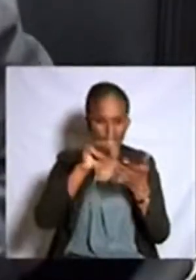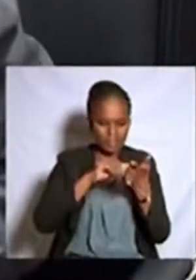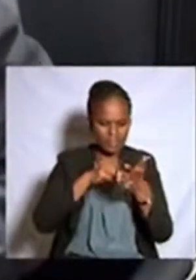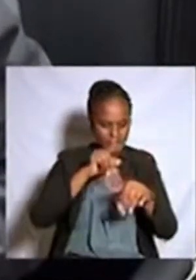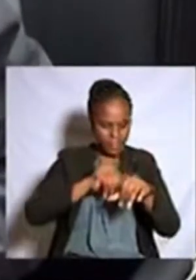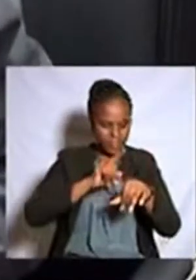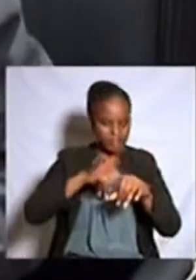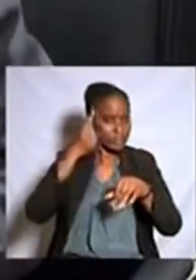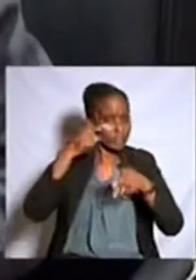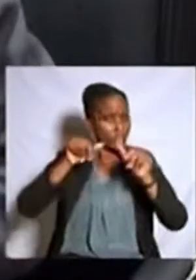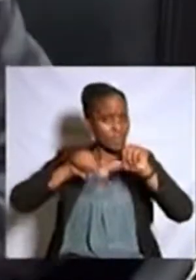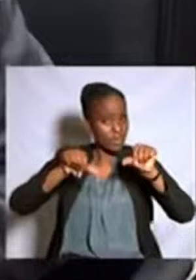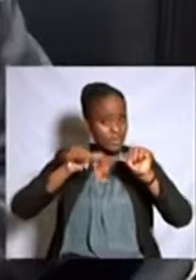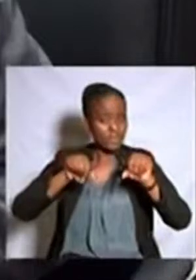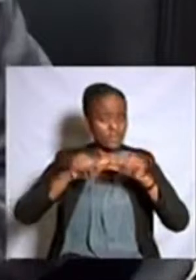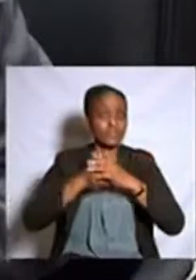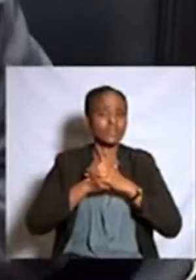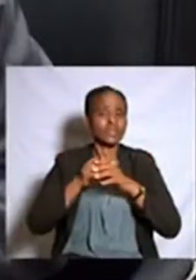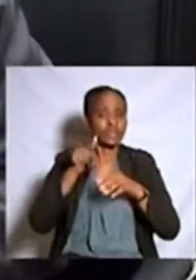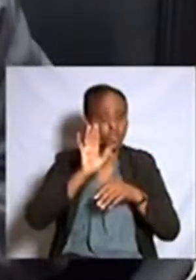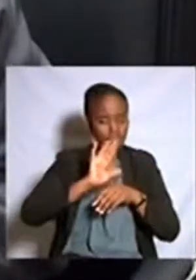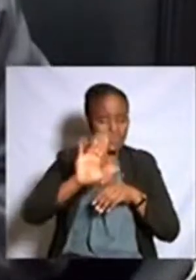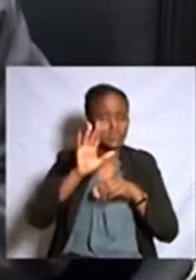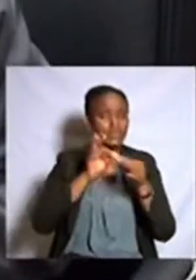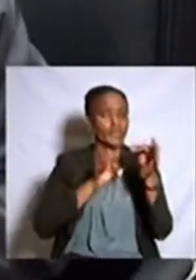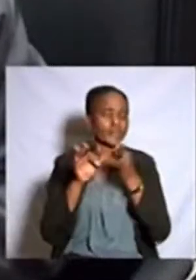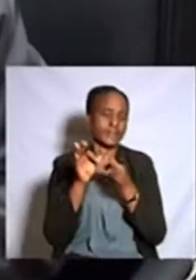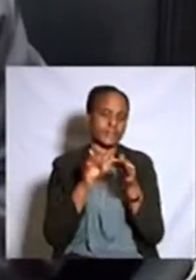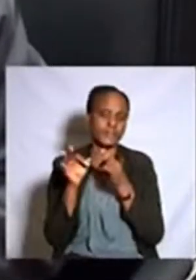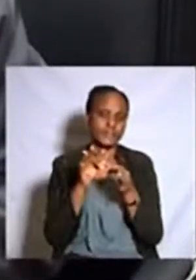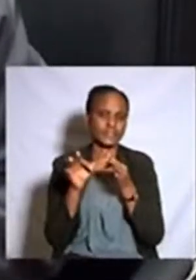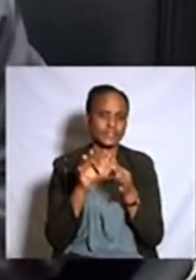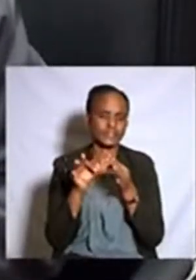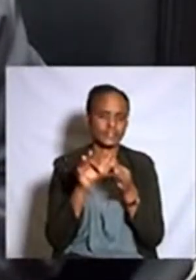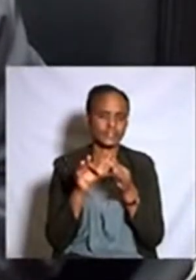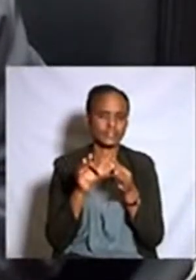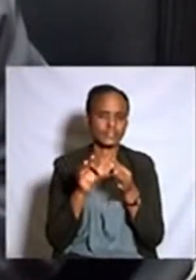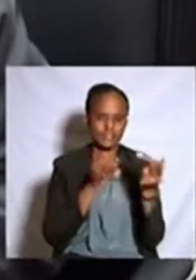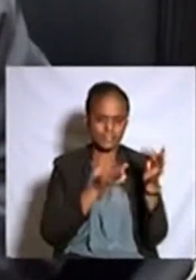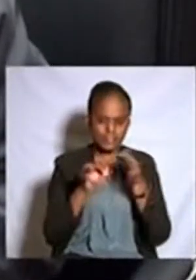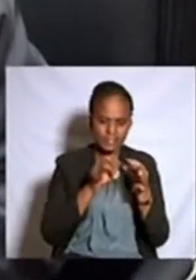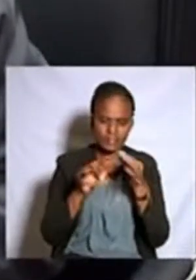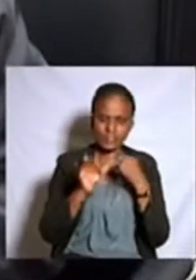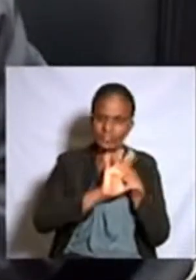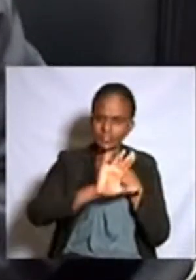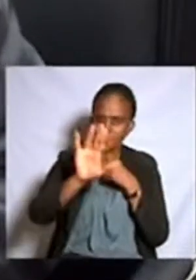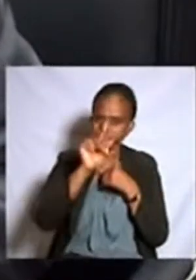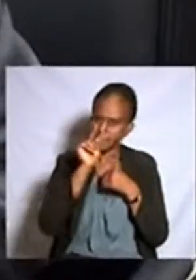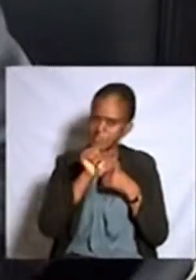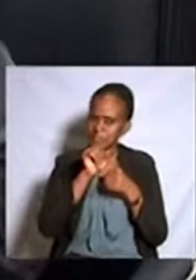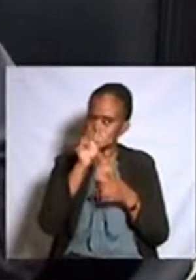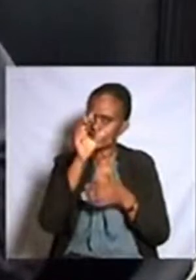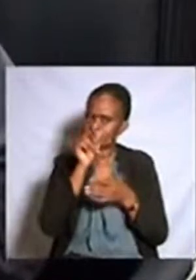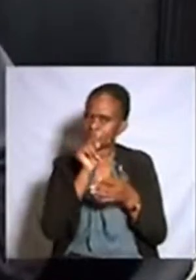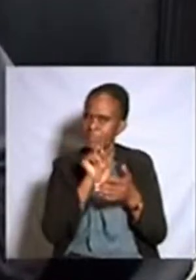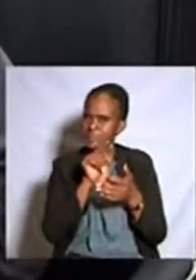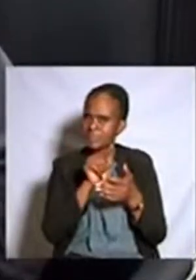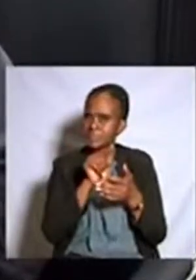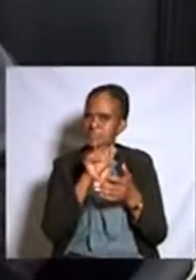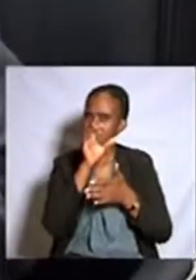audit. And your explanation is that that cap was actually